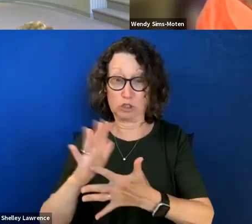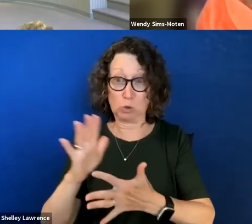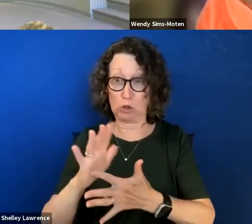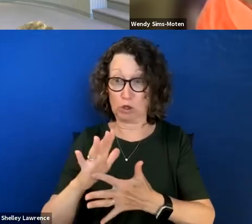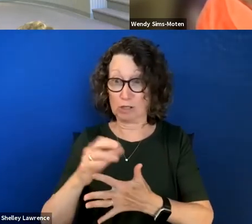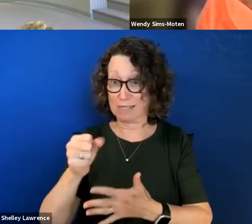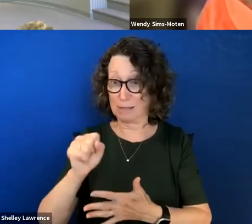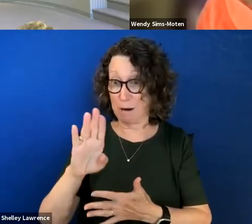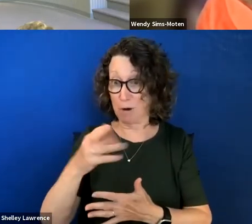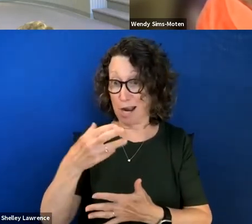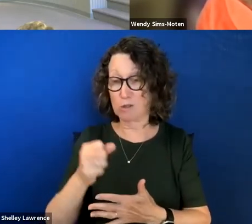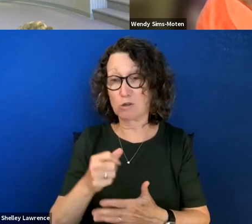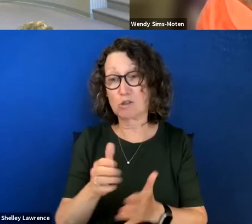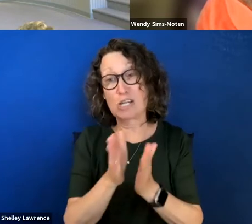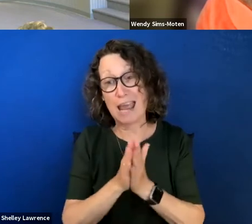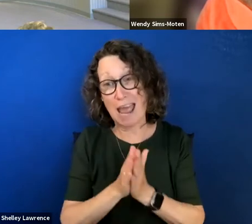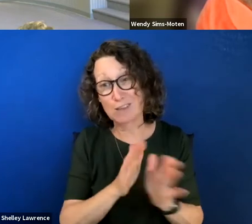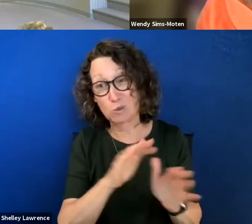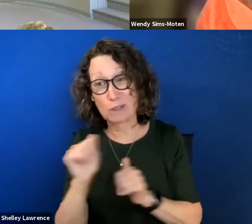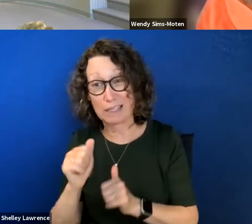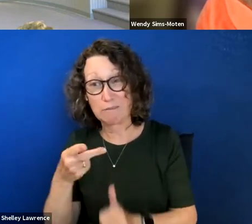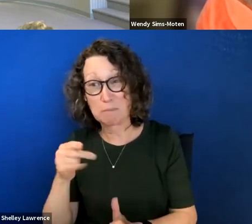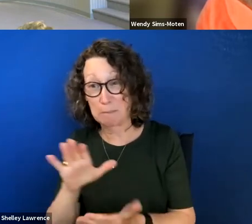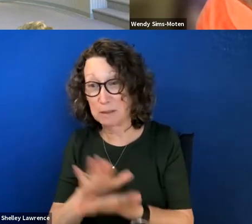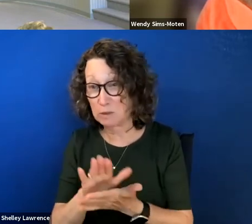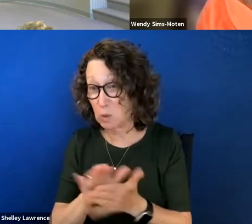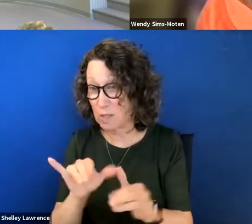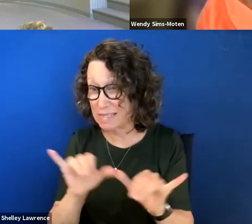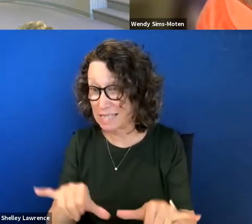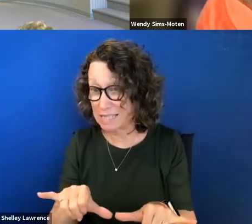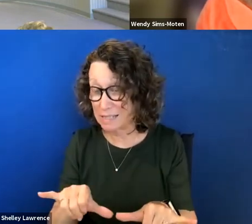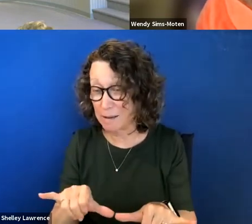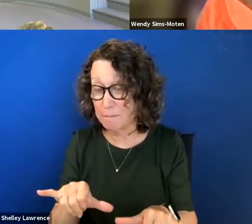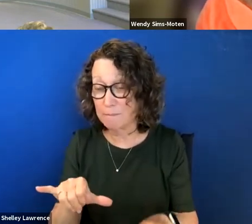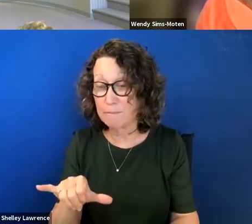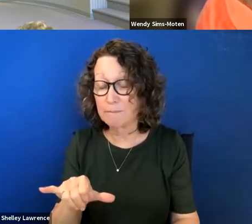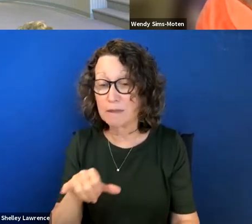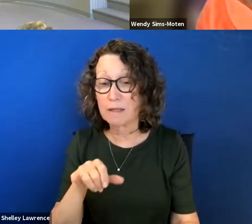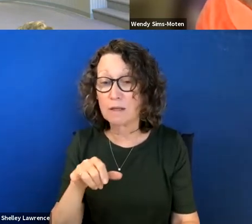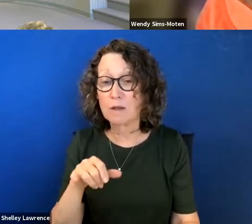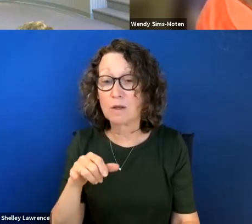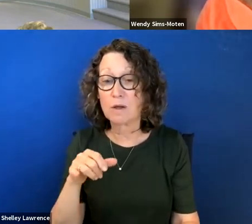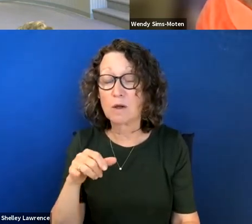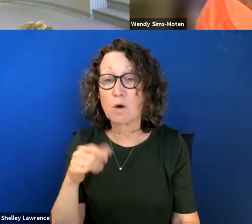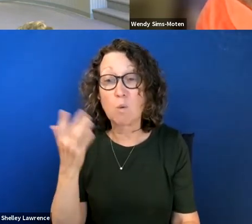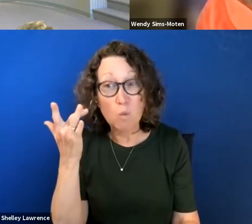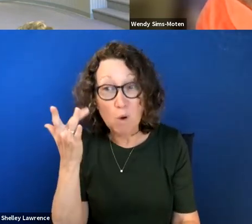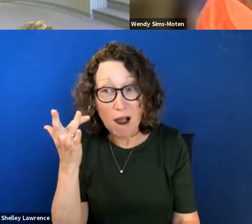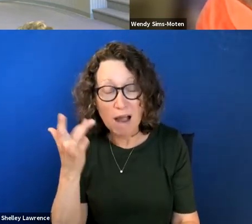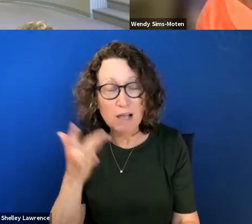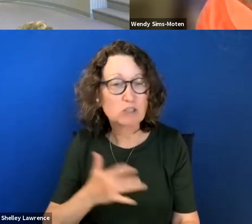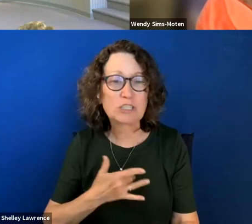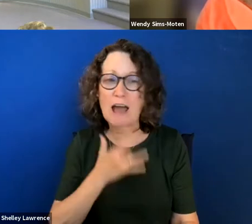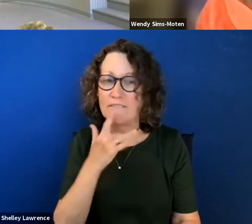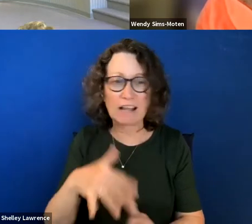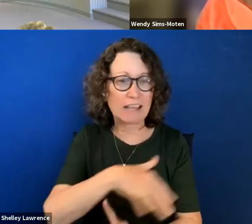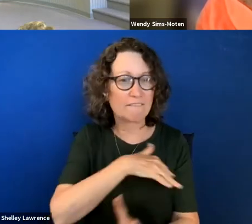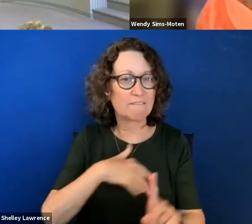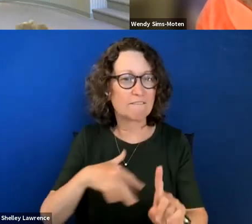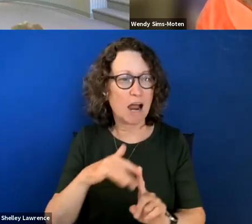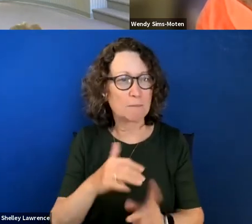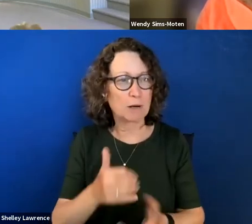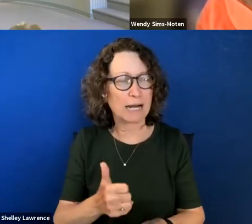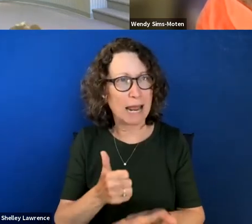she asked to leave the public school system. Her reason that she did was that she didn't feel like the environment was conducive to